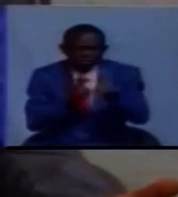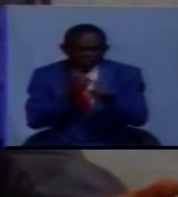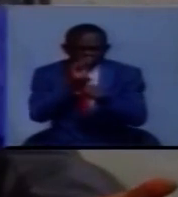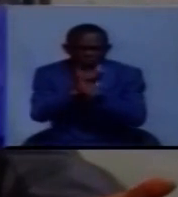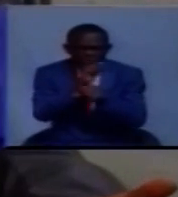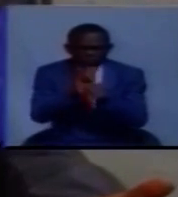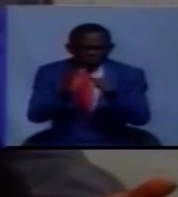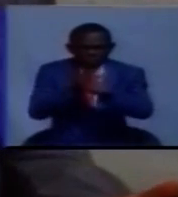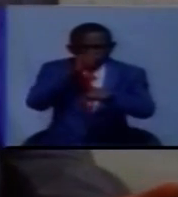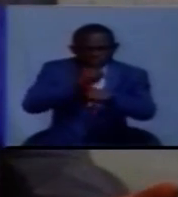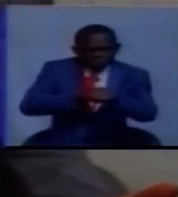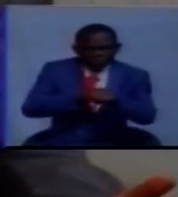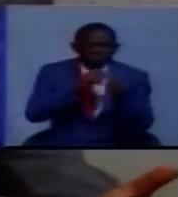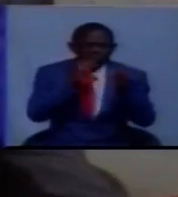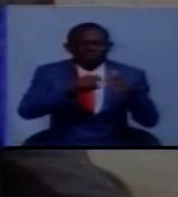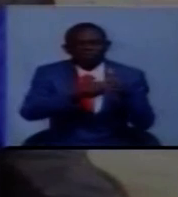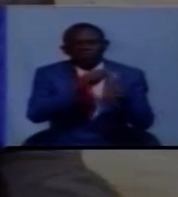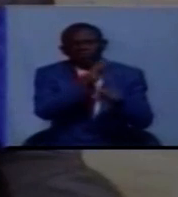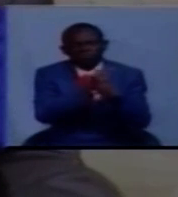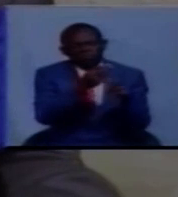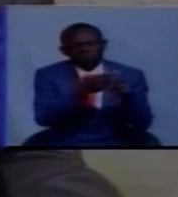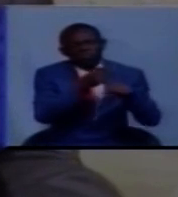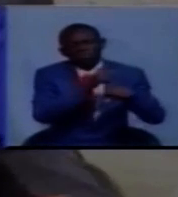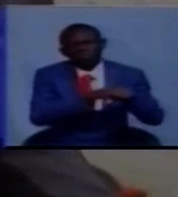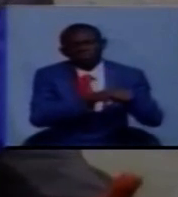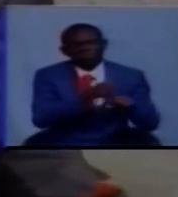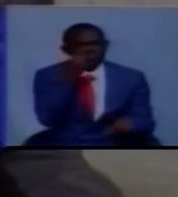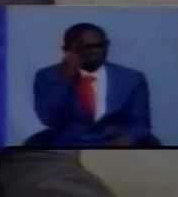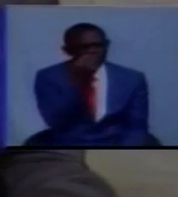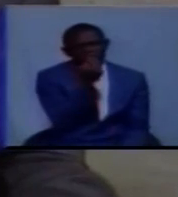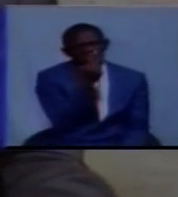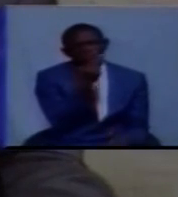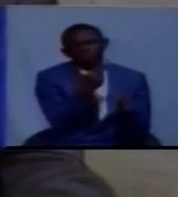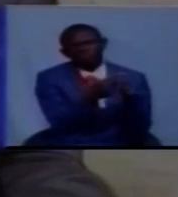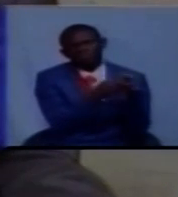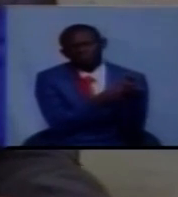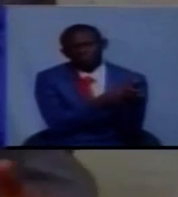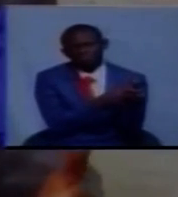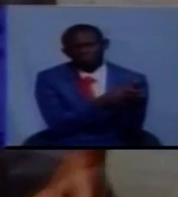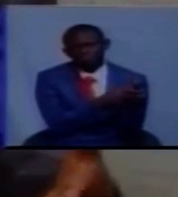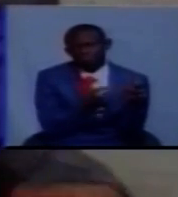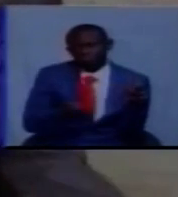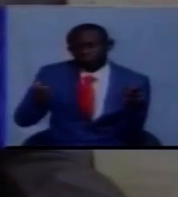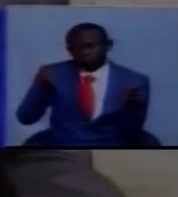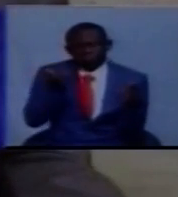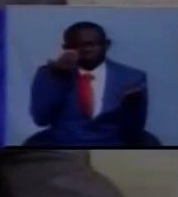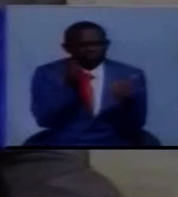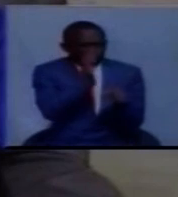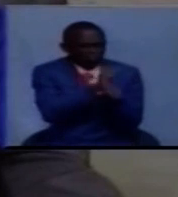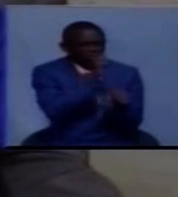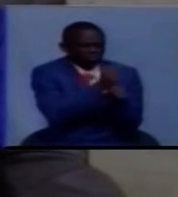when the 2 years expires, then they will tell the employer, now I would like to stay, or they will just stay